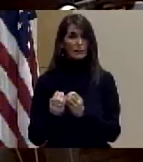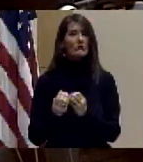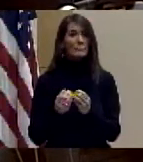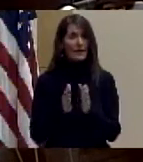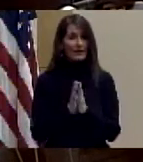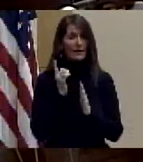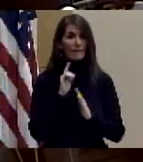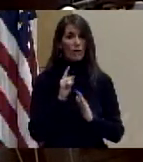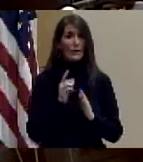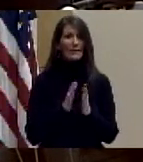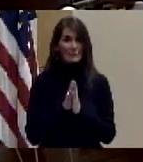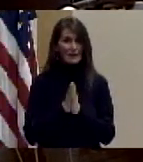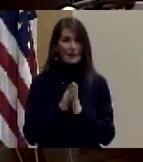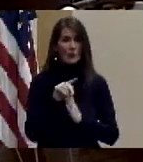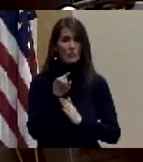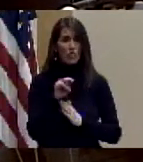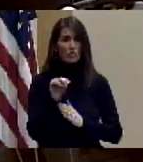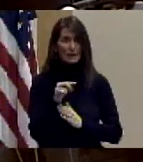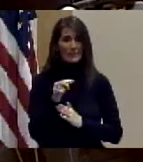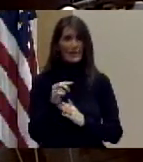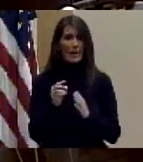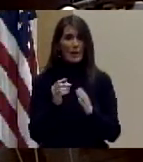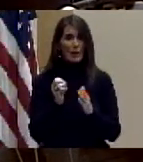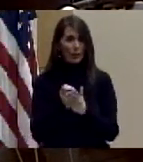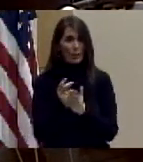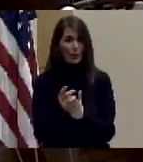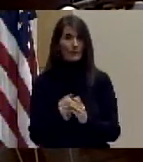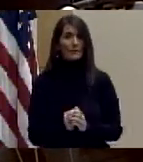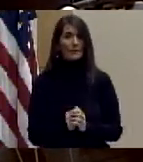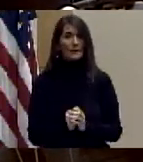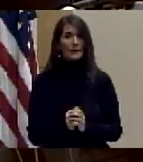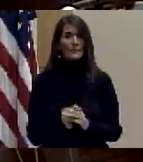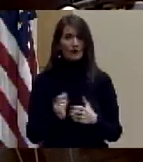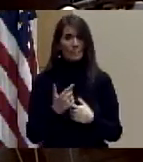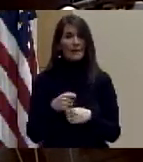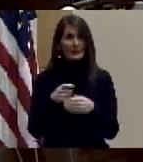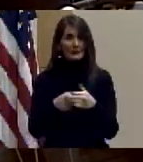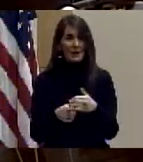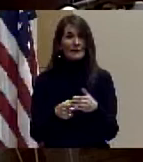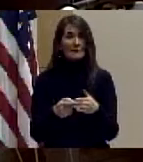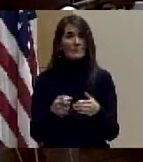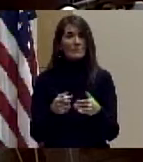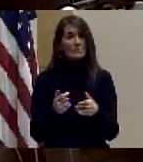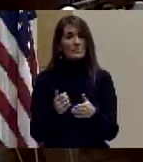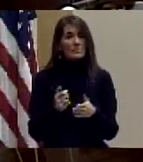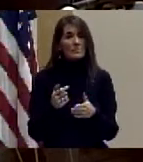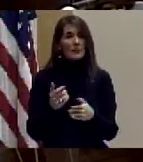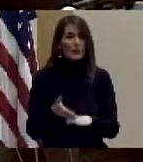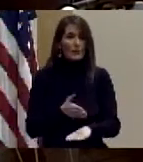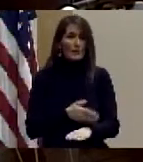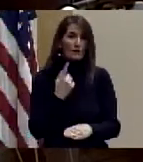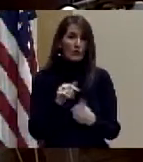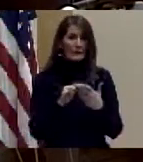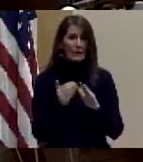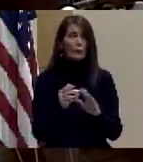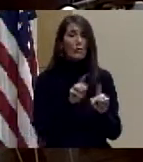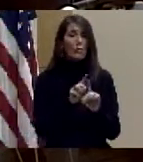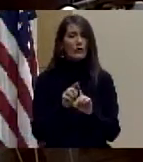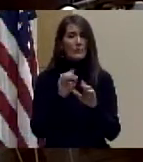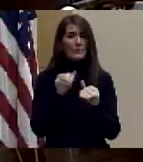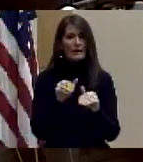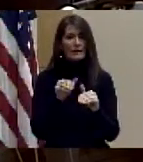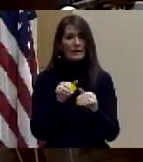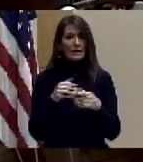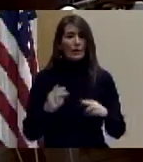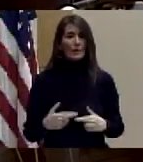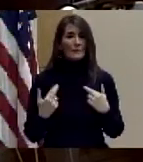zoning approvals to make enhanced lieu of tax payments to the town. And we will expect residential